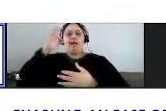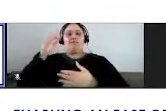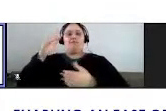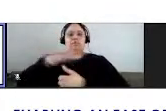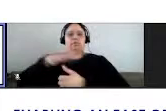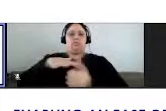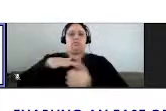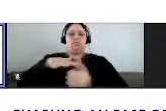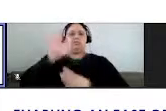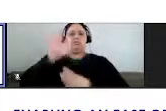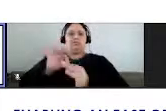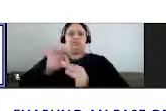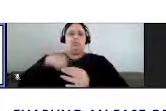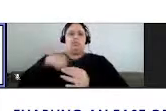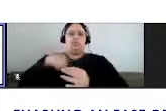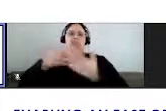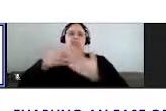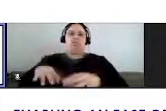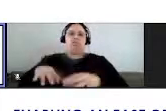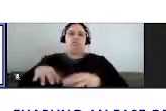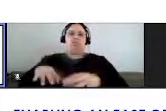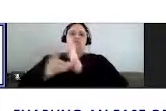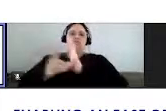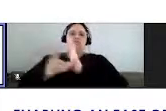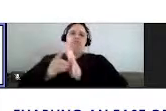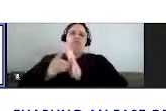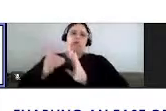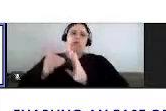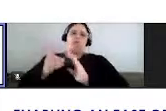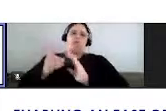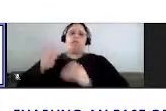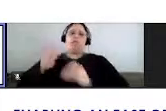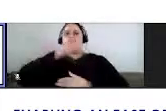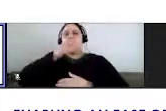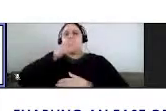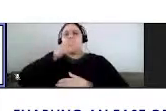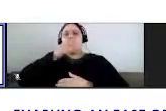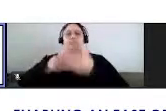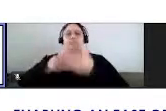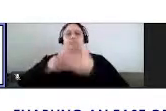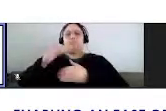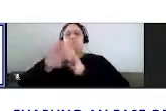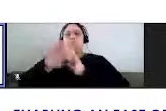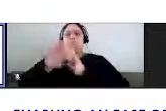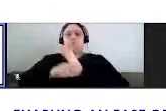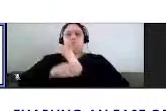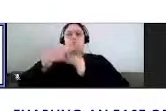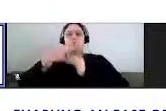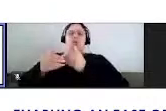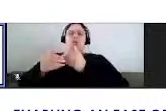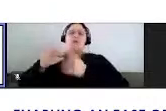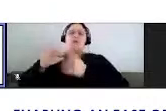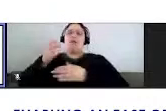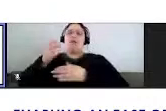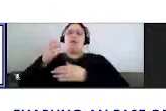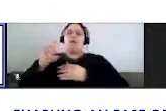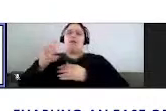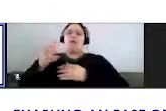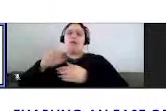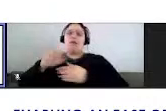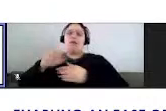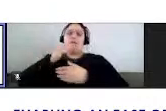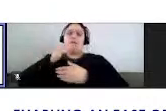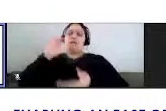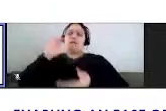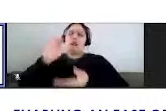sphere specifically, we've managed to digitize the legal license process, which will result in significant reduction